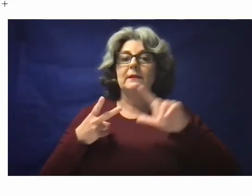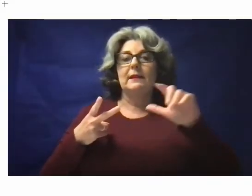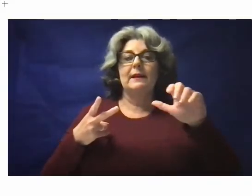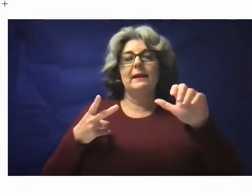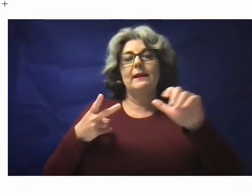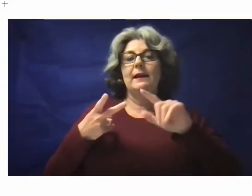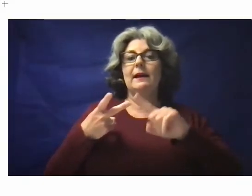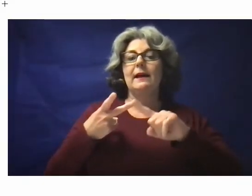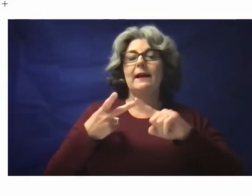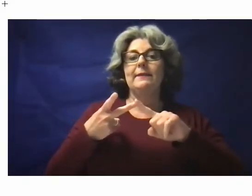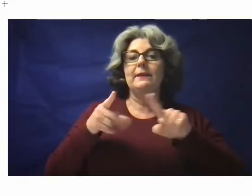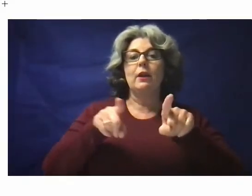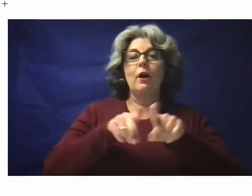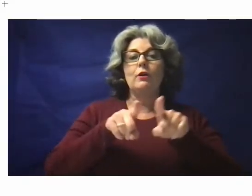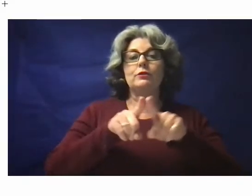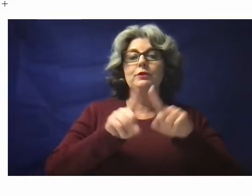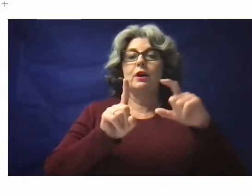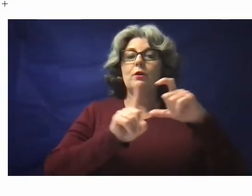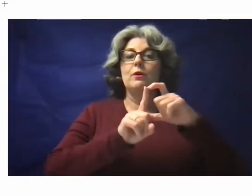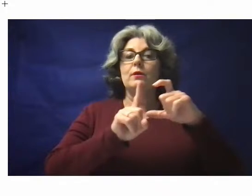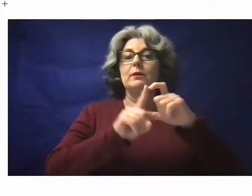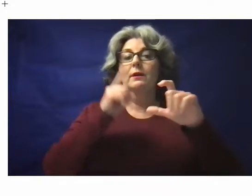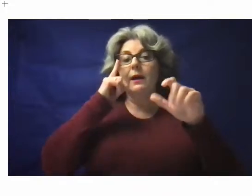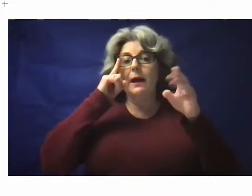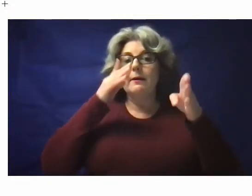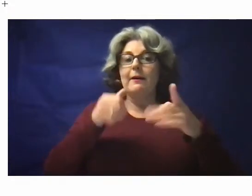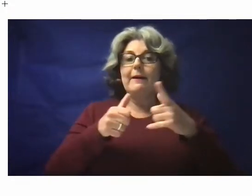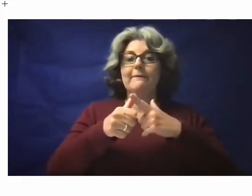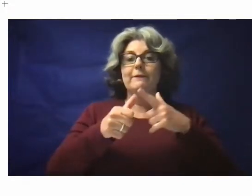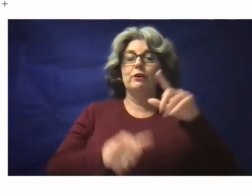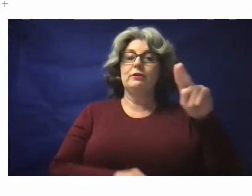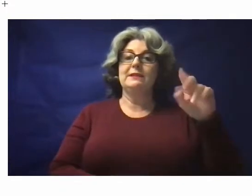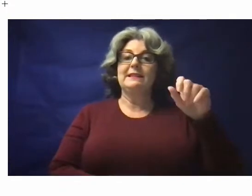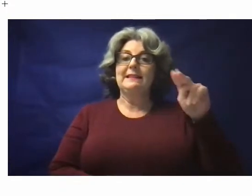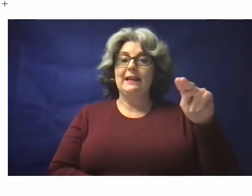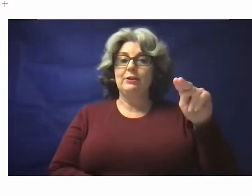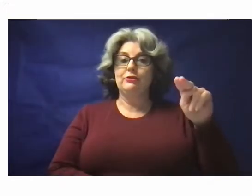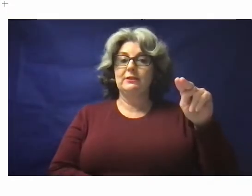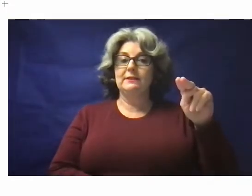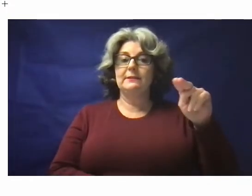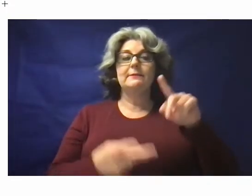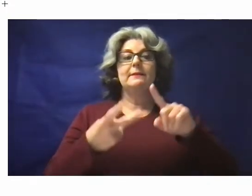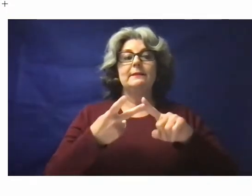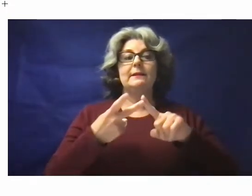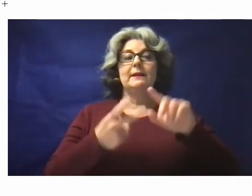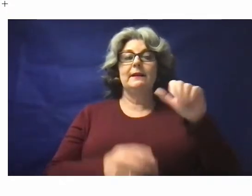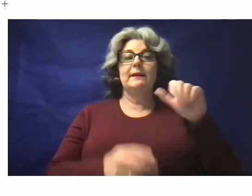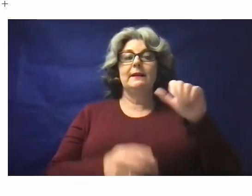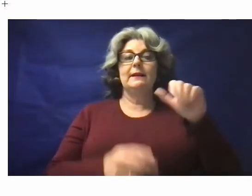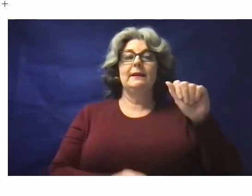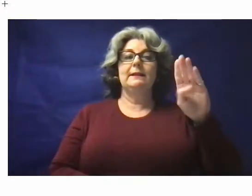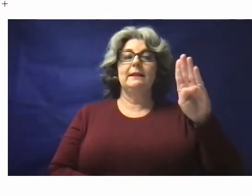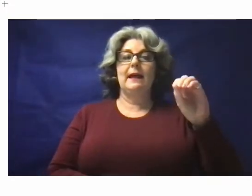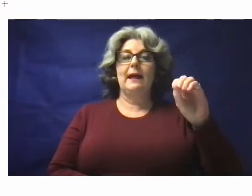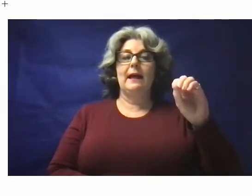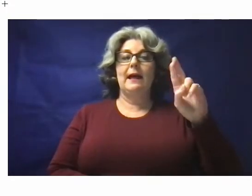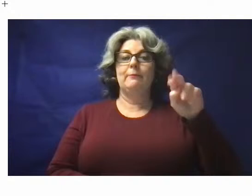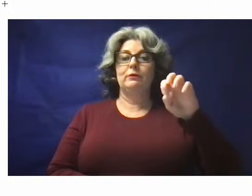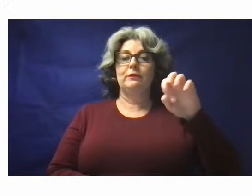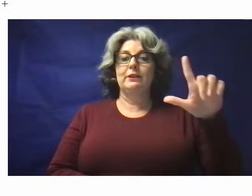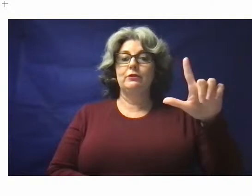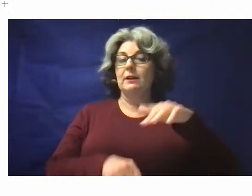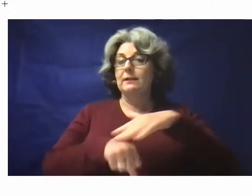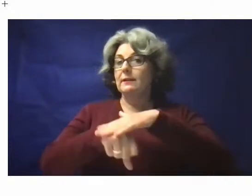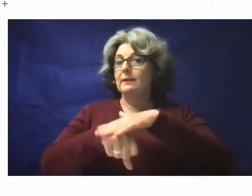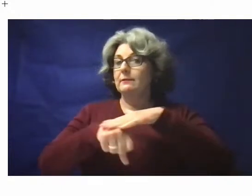just to clarify that this entails only First Nations, Métis, and Inuit, not Indigenous people from other countries,